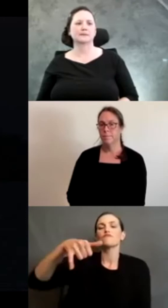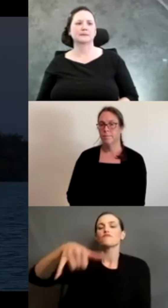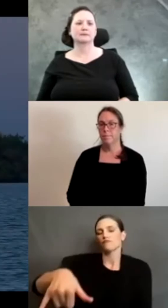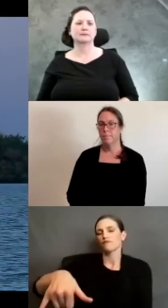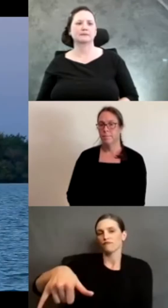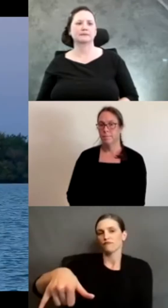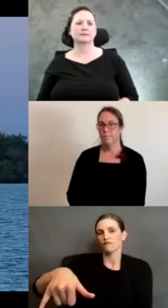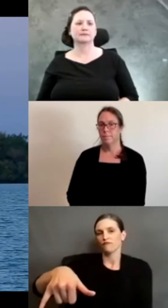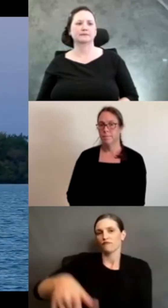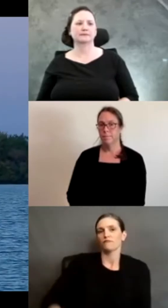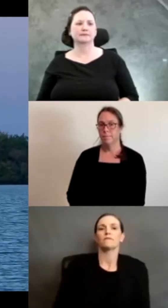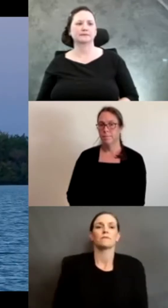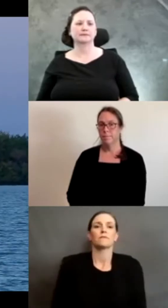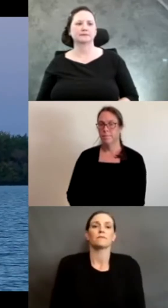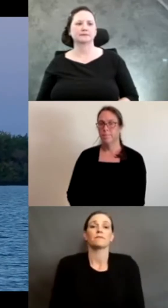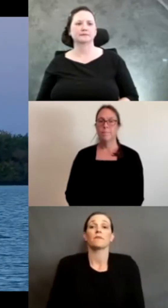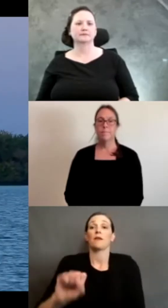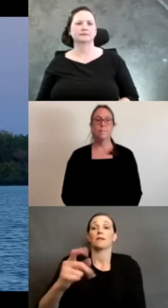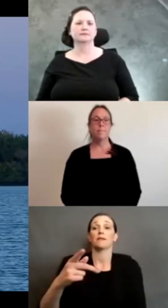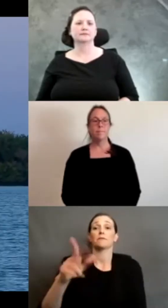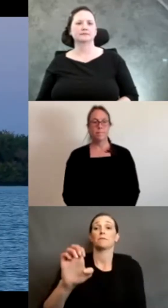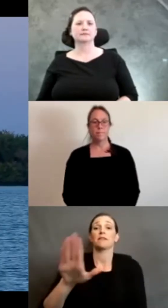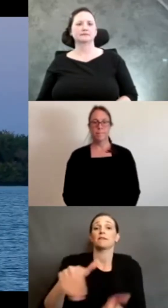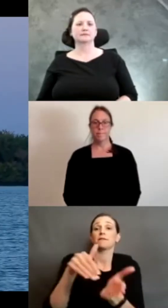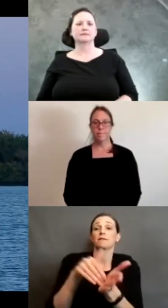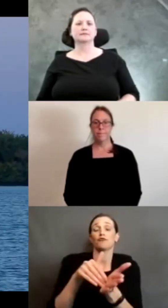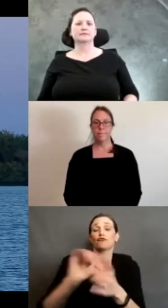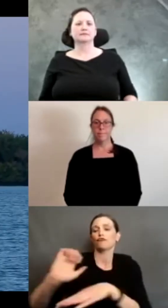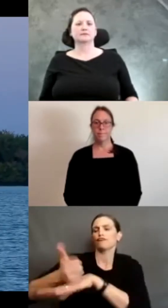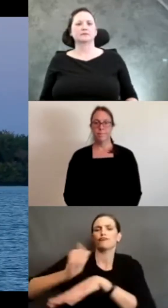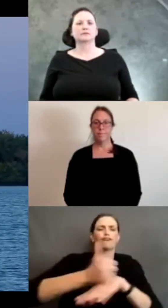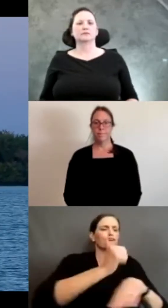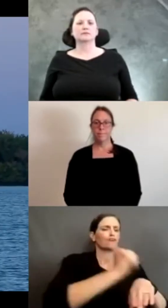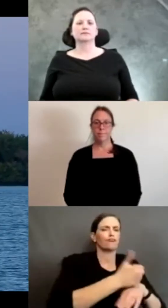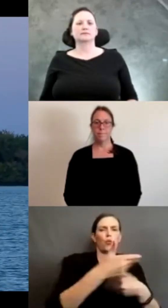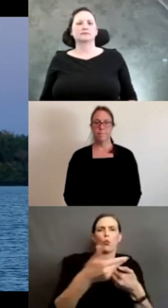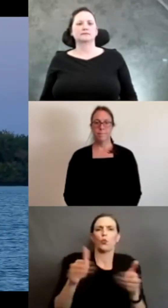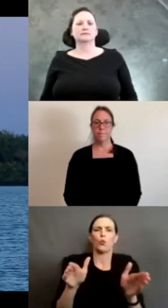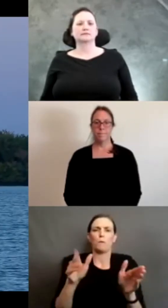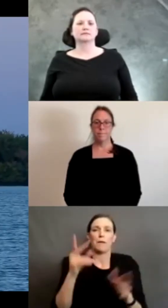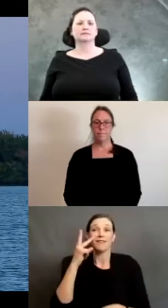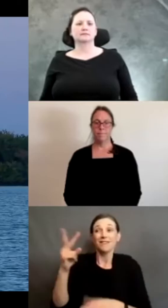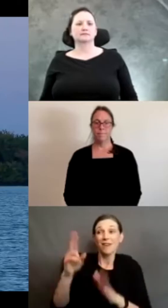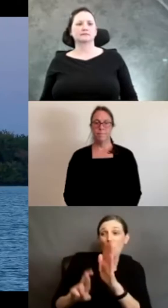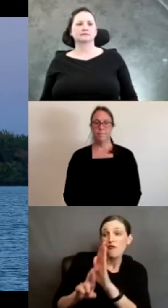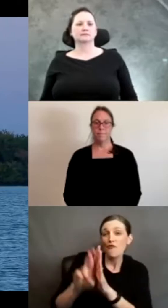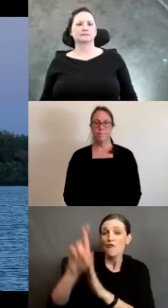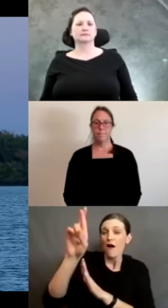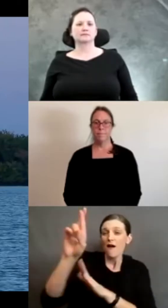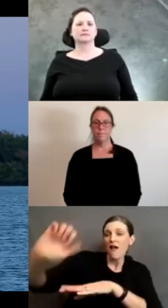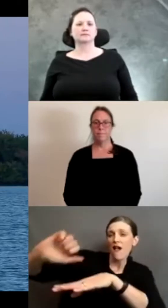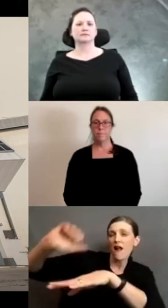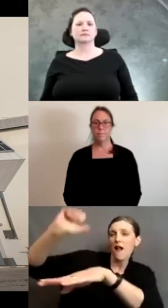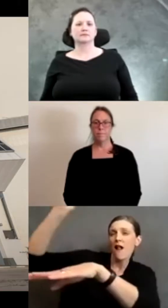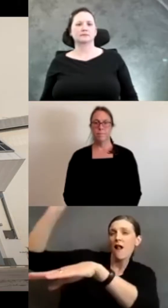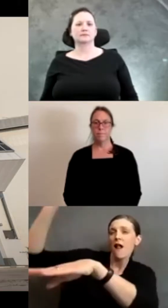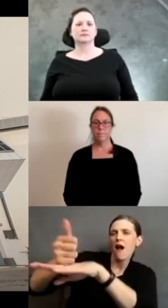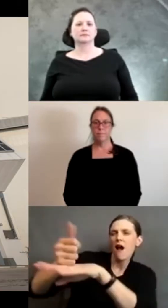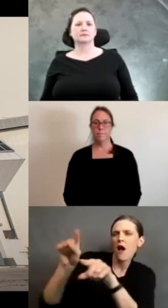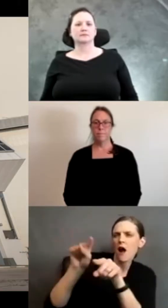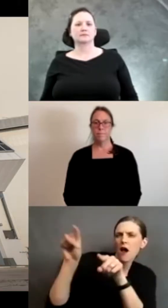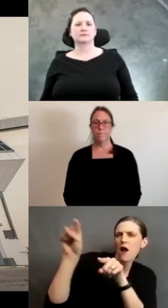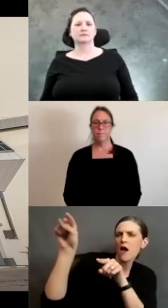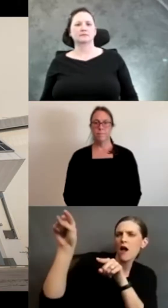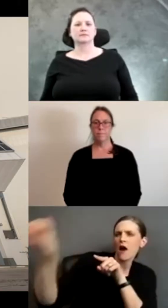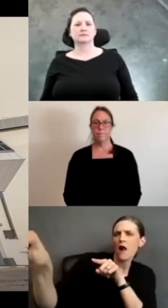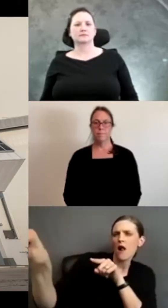In the Space Center staging room, we see a rocket on a launch pad in the distance. Banners of